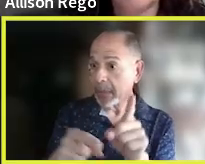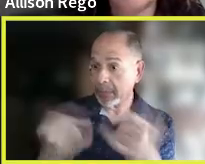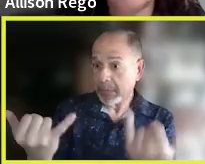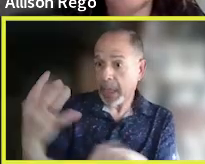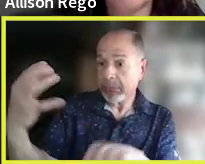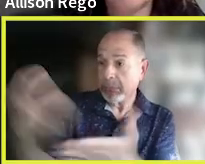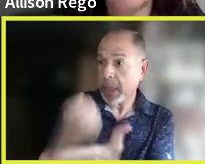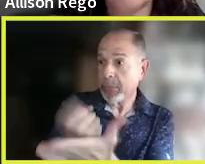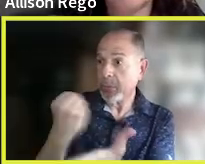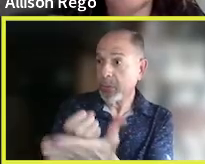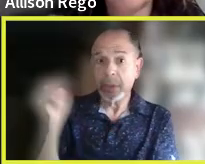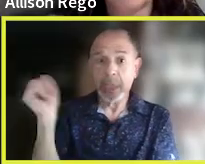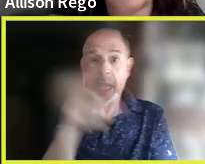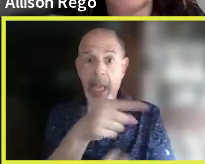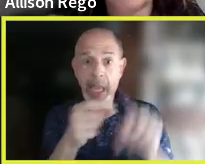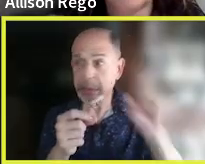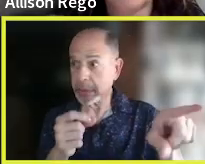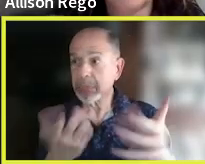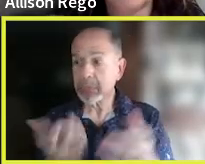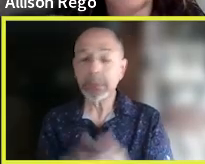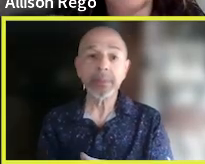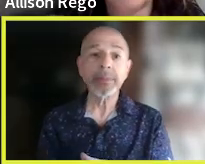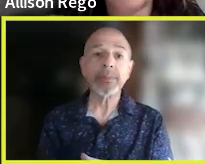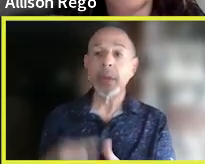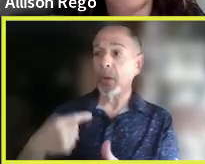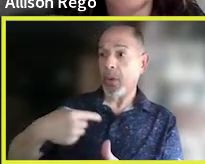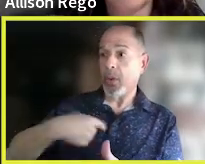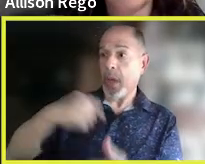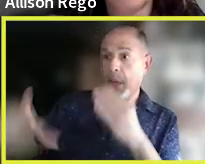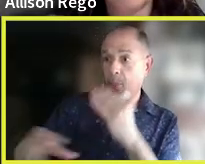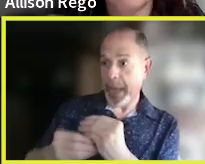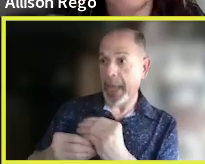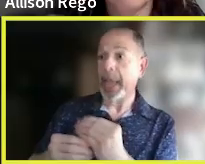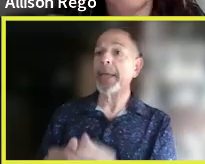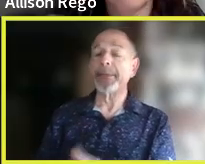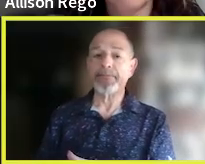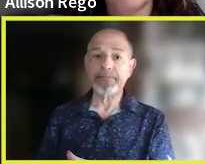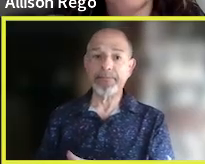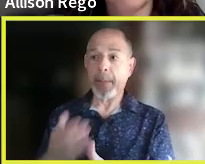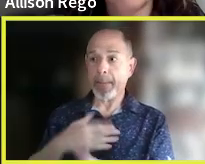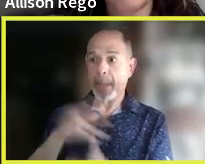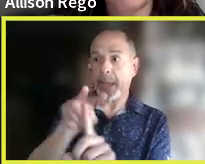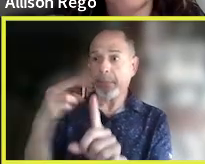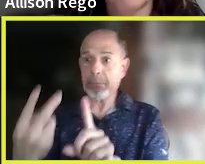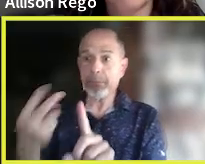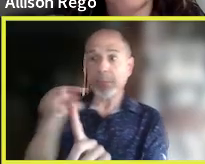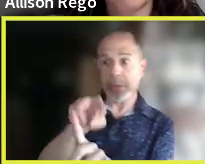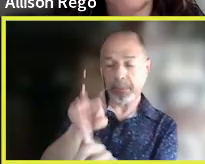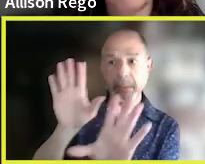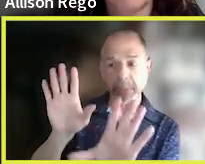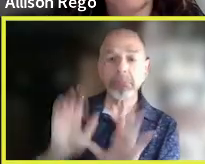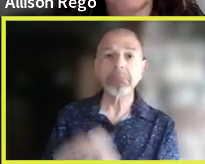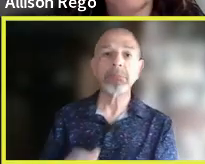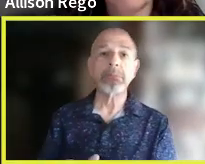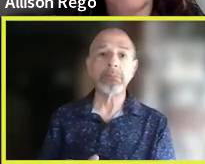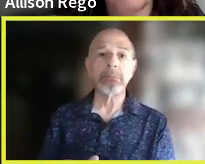would be really cool. So the only thing I have to add, and I'm only speaking for Perspectives, is that Perspectives